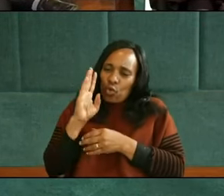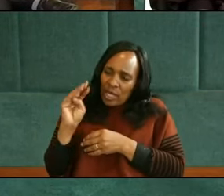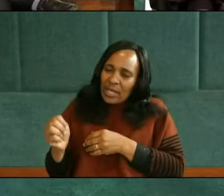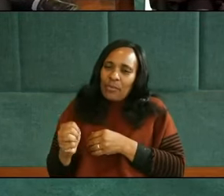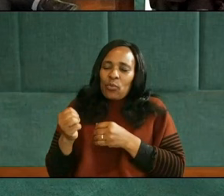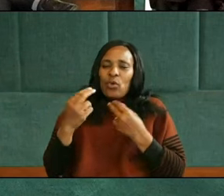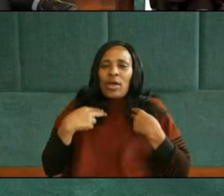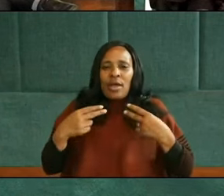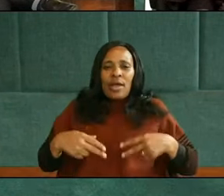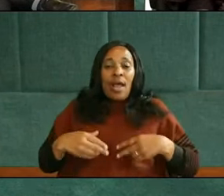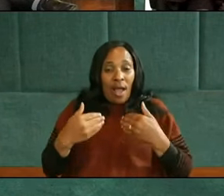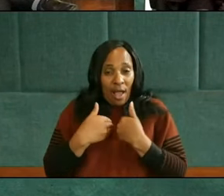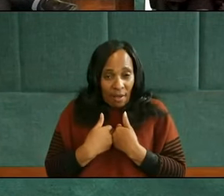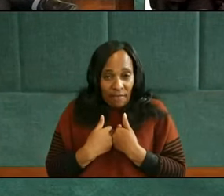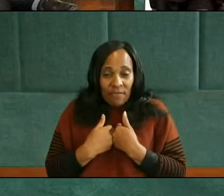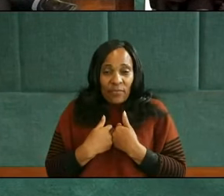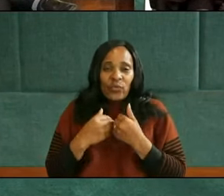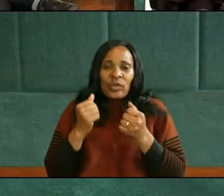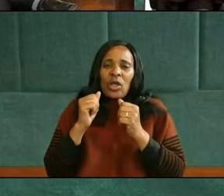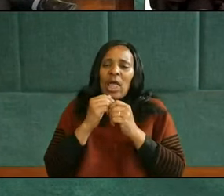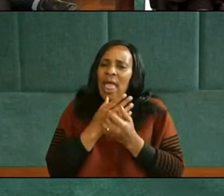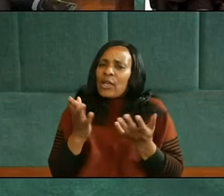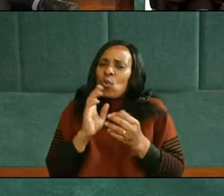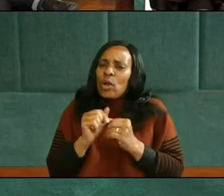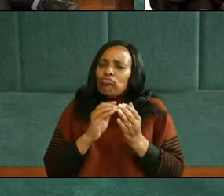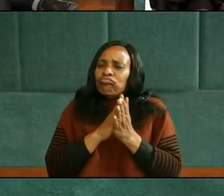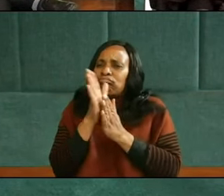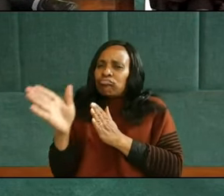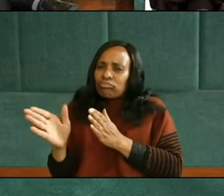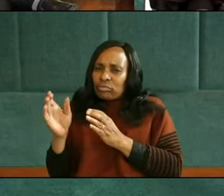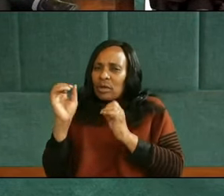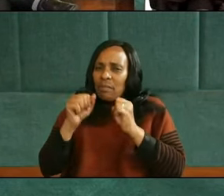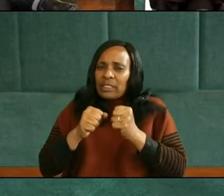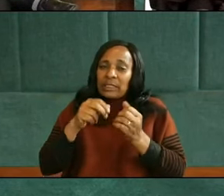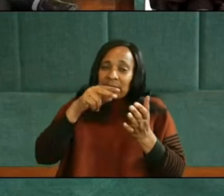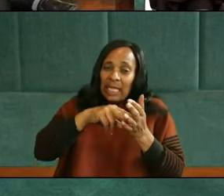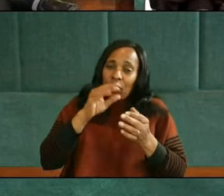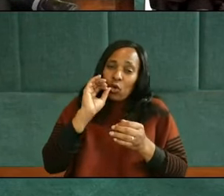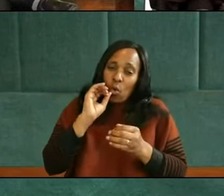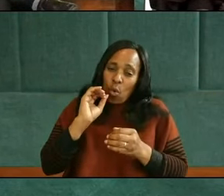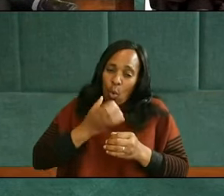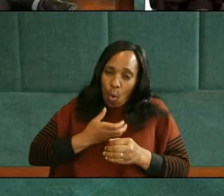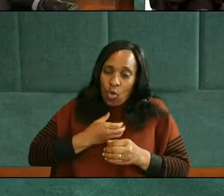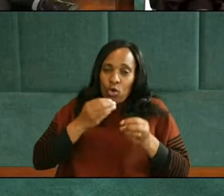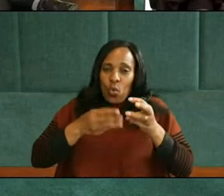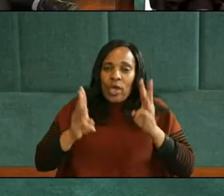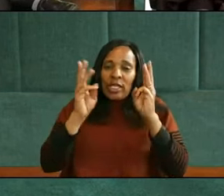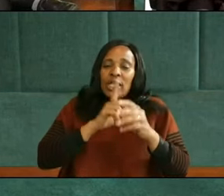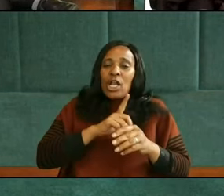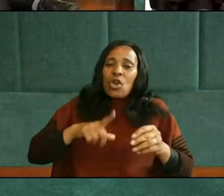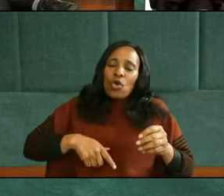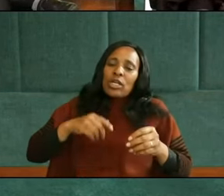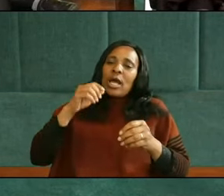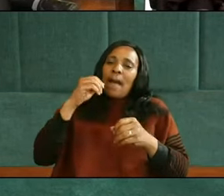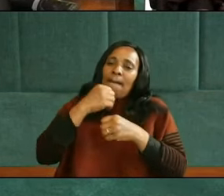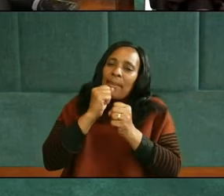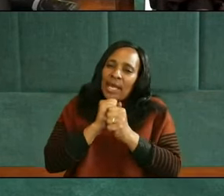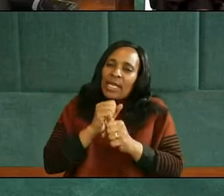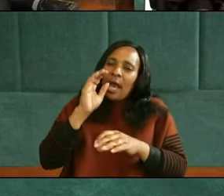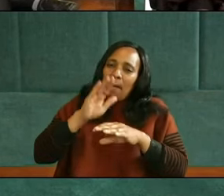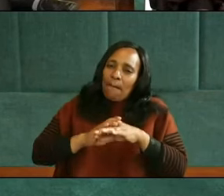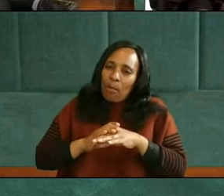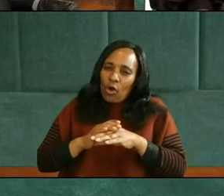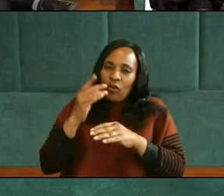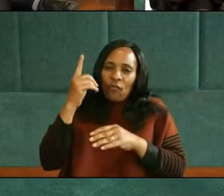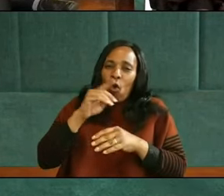We all, like sheep, have gone astray. Each of us has turned to our own way, and the Lord has laid upon him the iniquity of